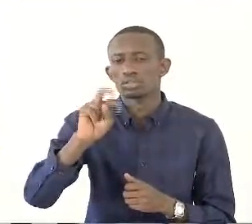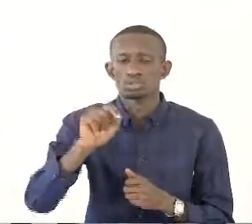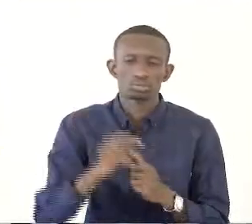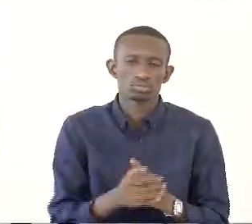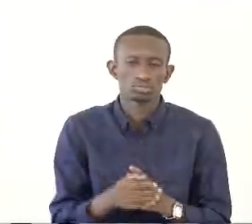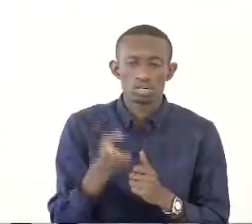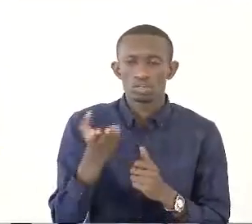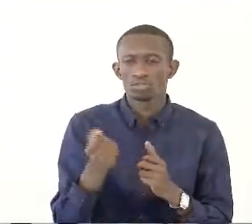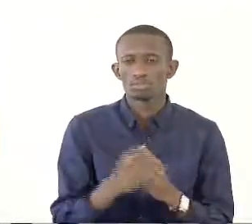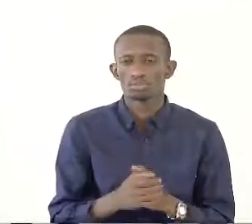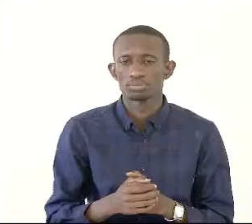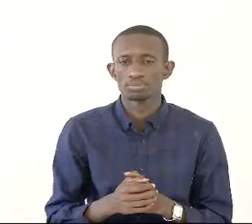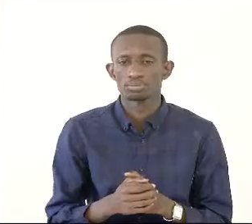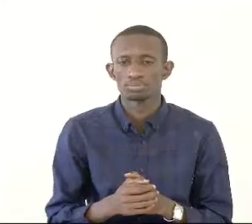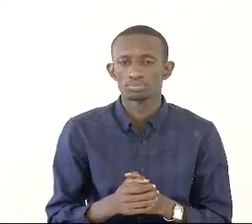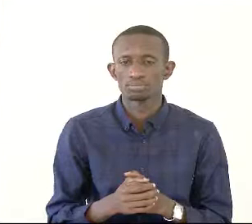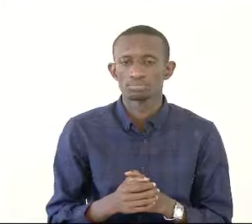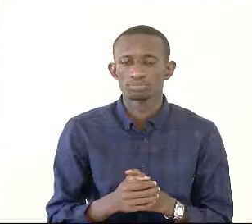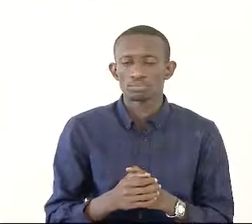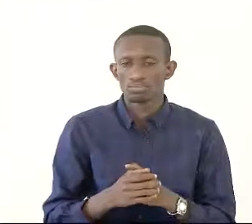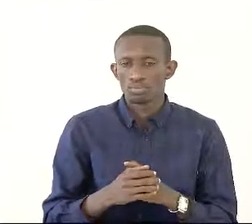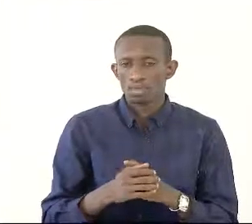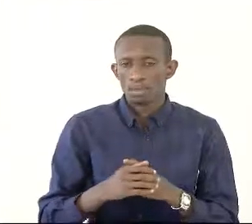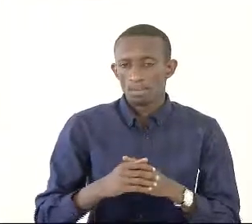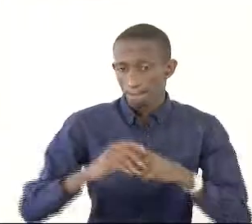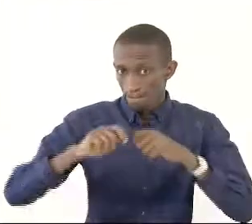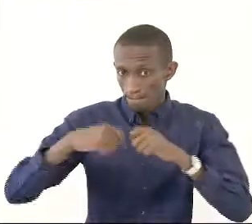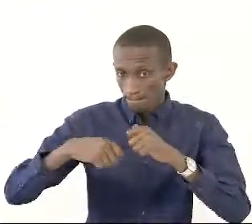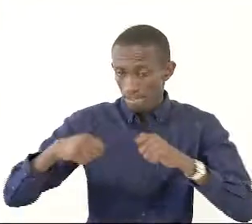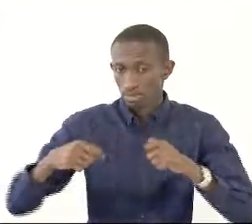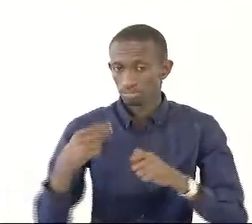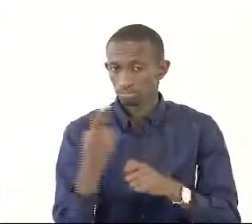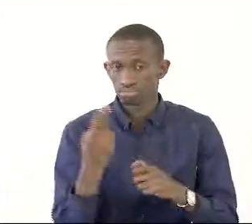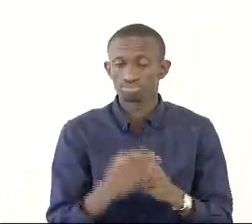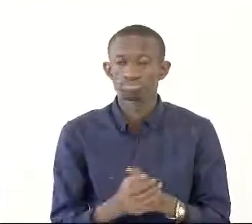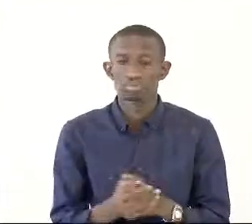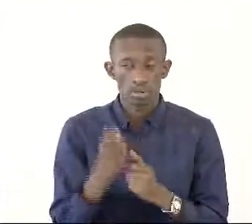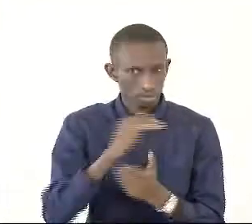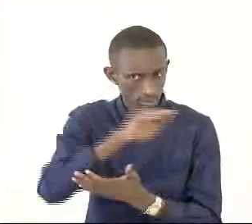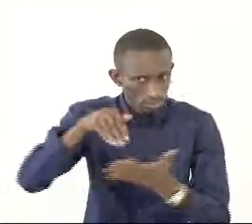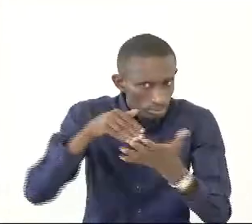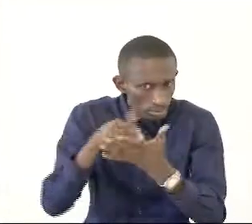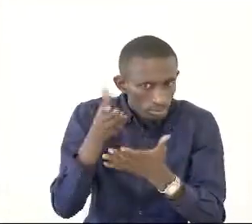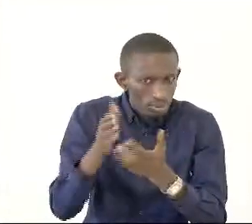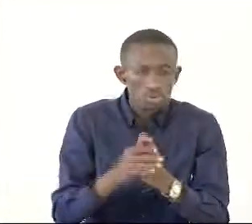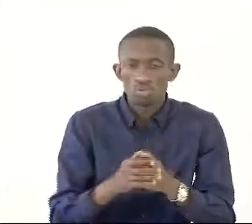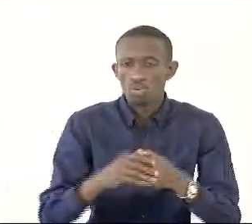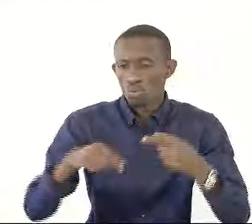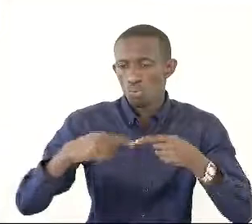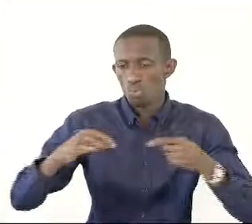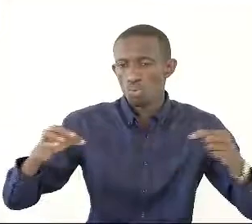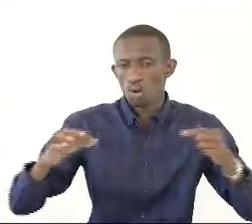window, and we have the meter tube. As what you see, this is the central wire. Central wire